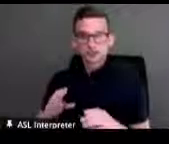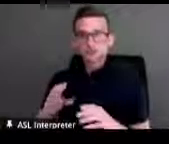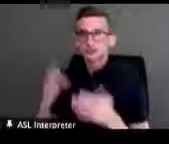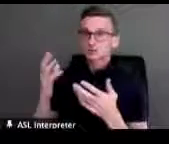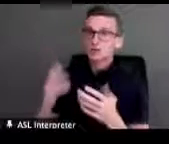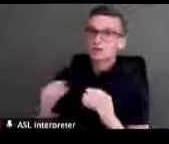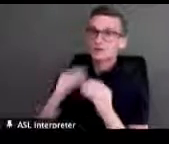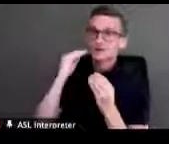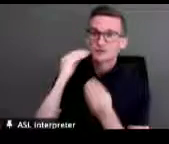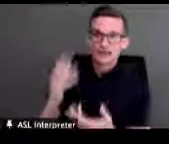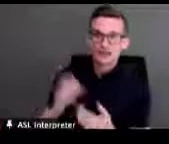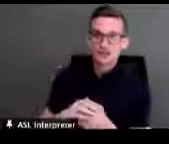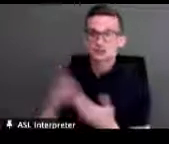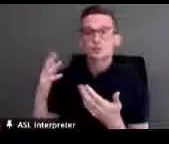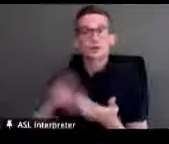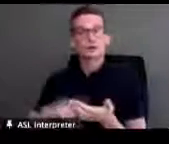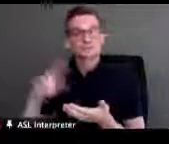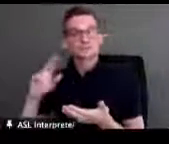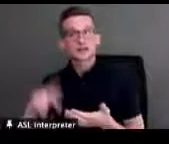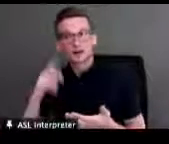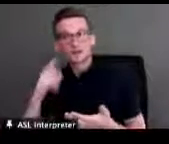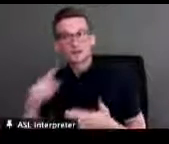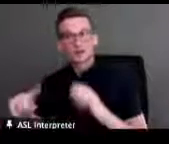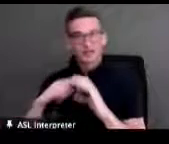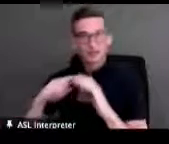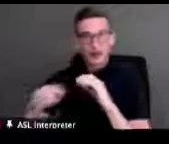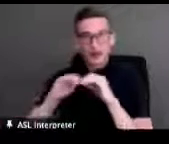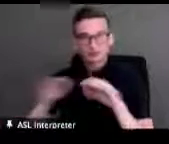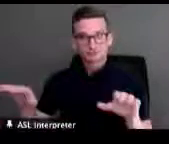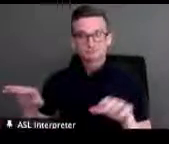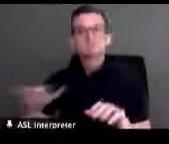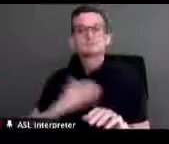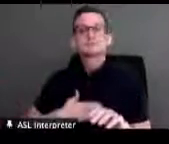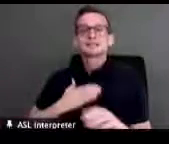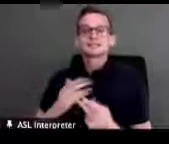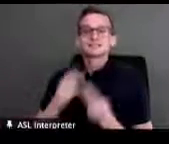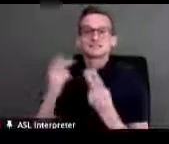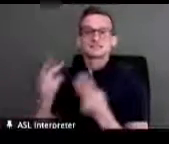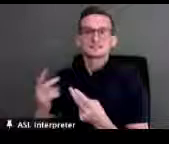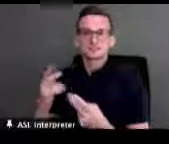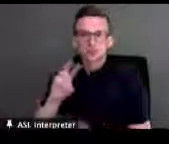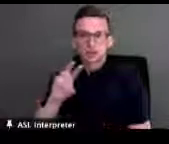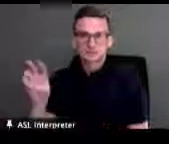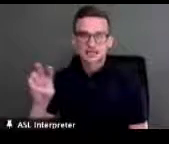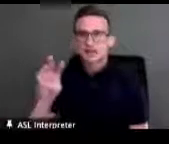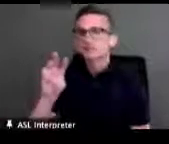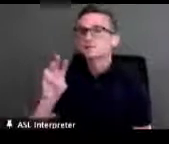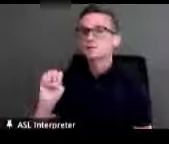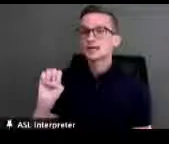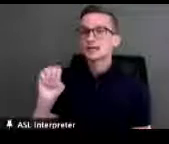up for our email distribution, please visit our website at